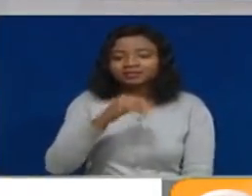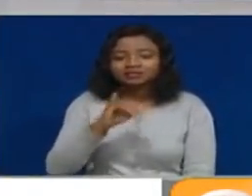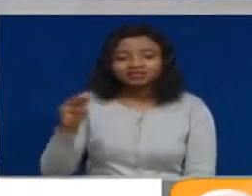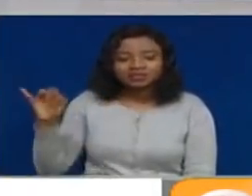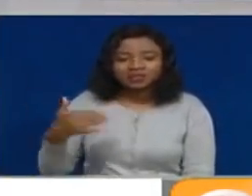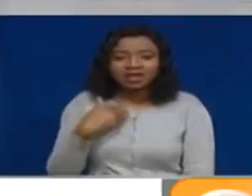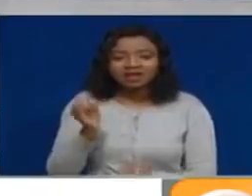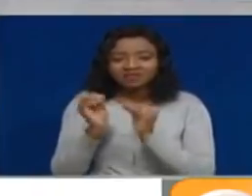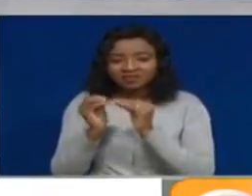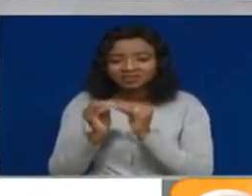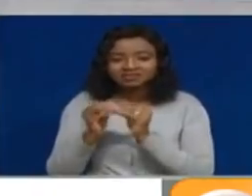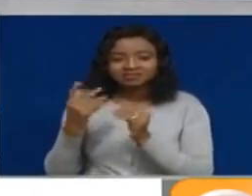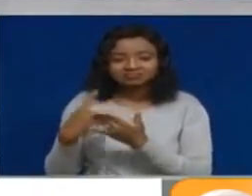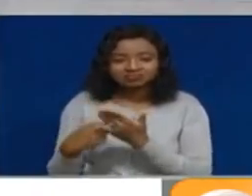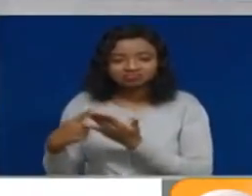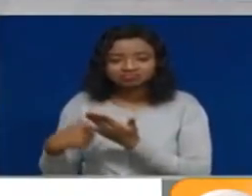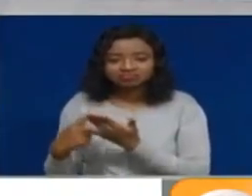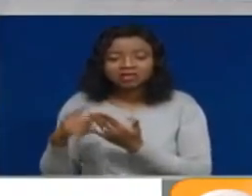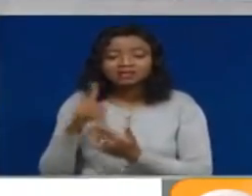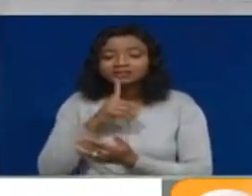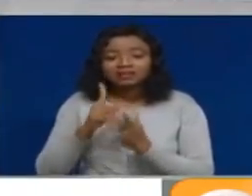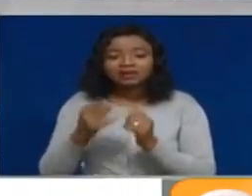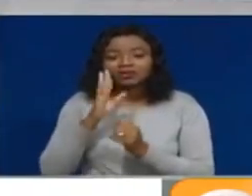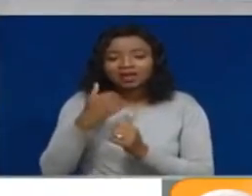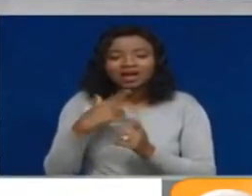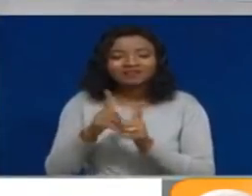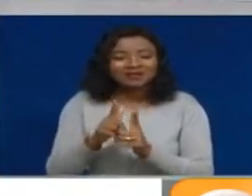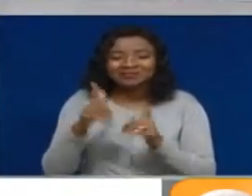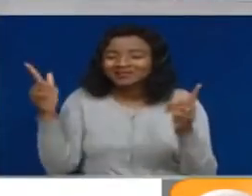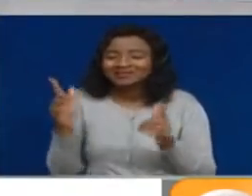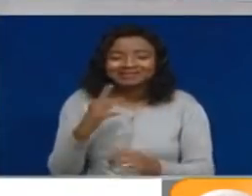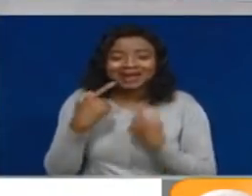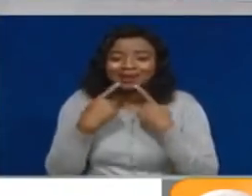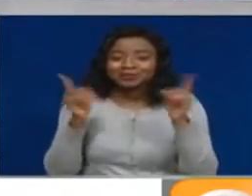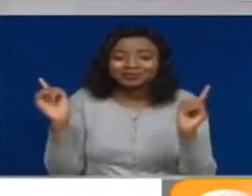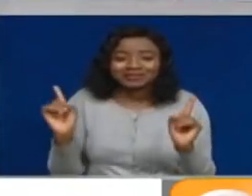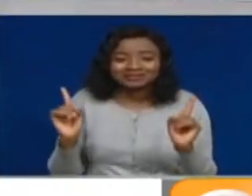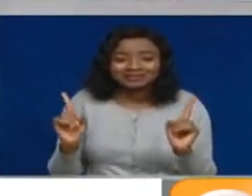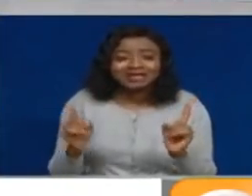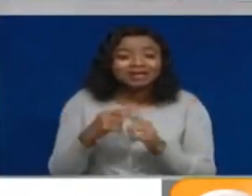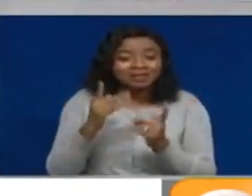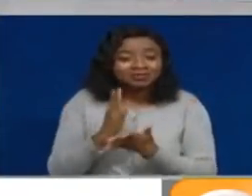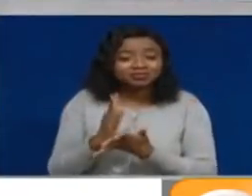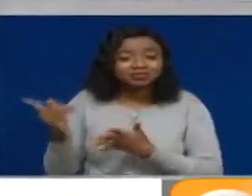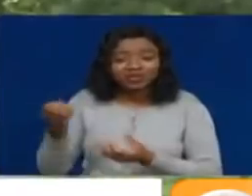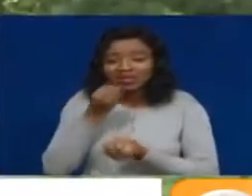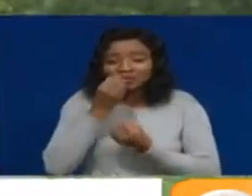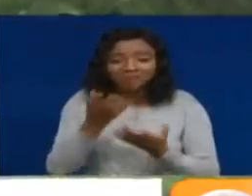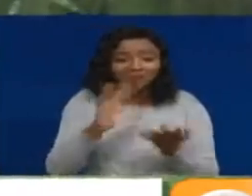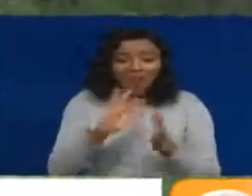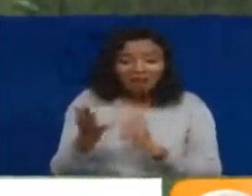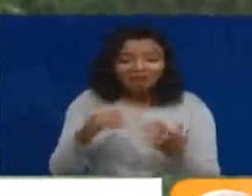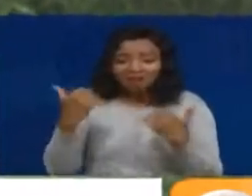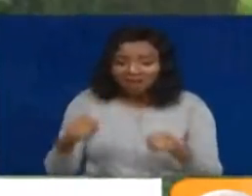Wanjigi held a consultative meeting in what they say will result in a major announcement. Though they declined to address